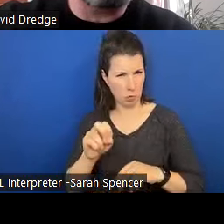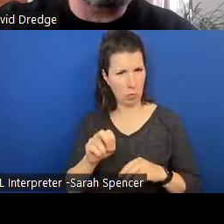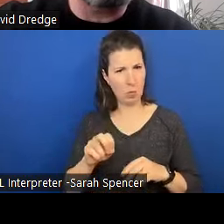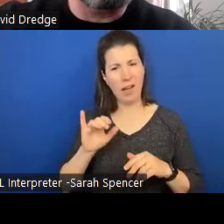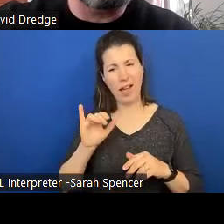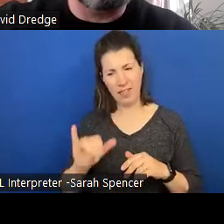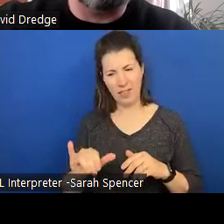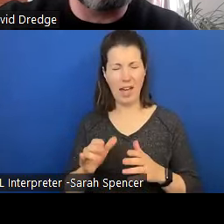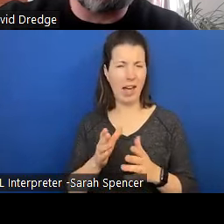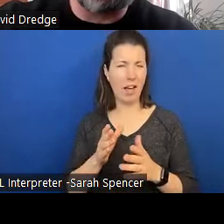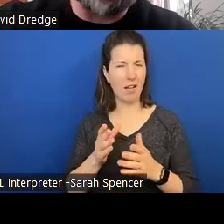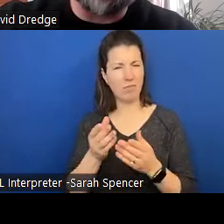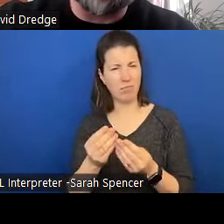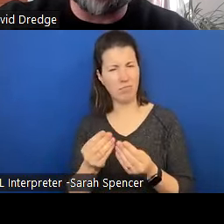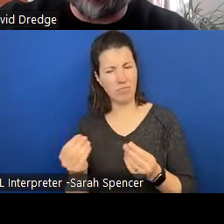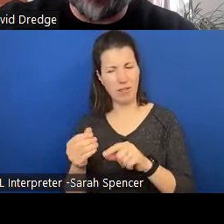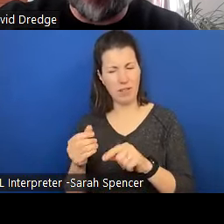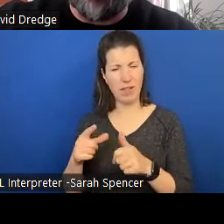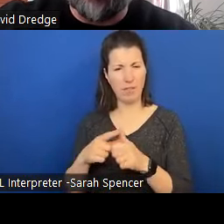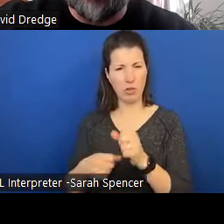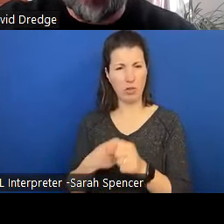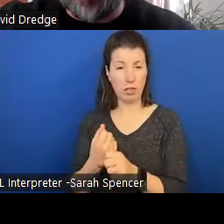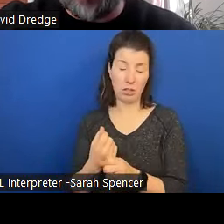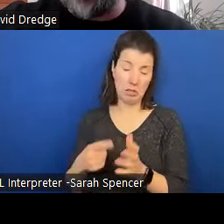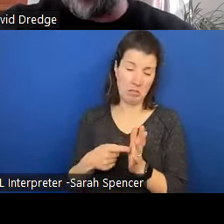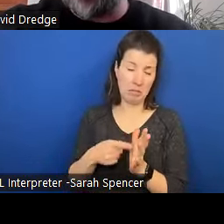year, and often in those circumstances just goes away.